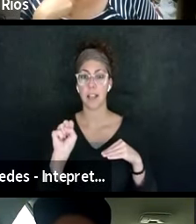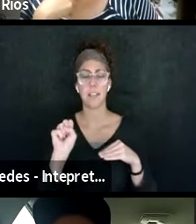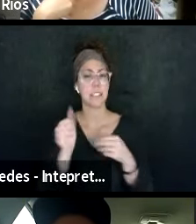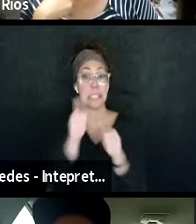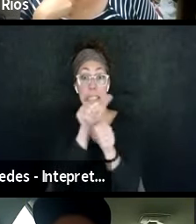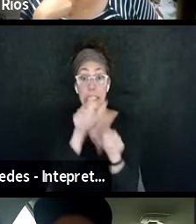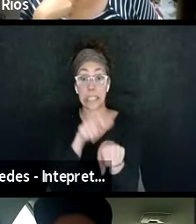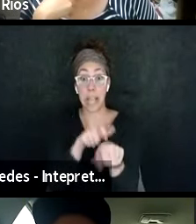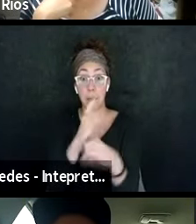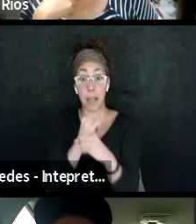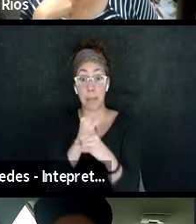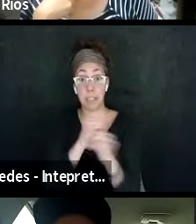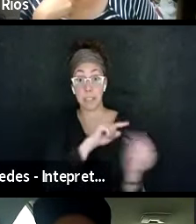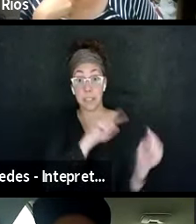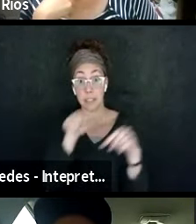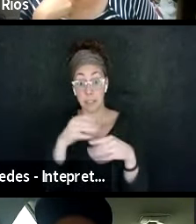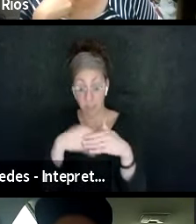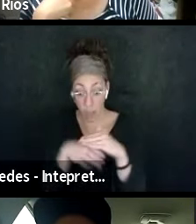campus, that they'll